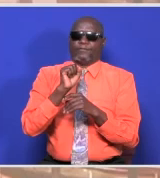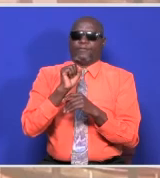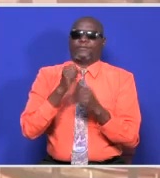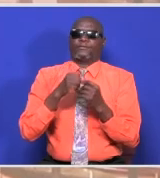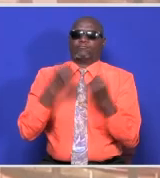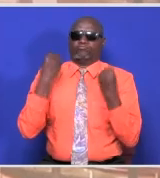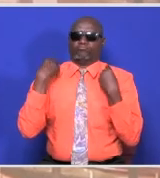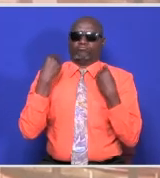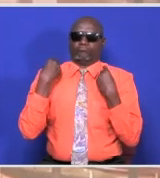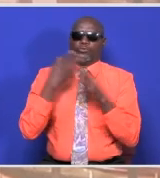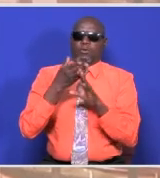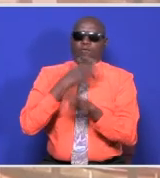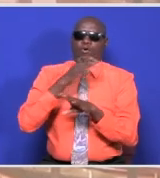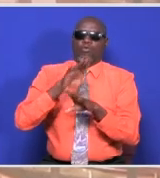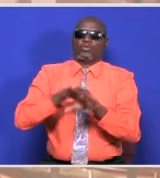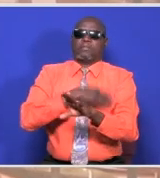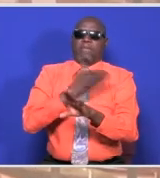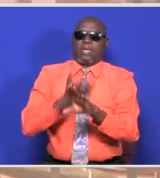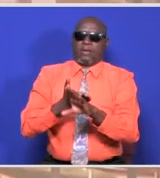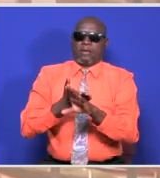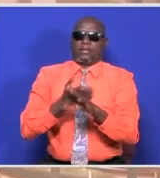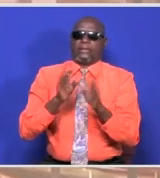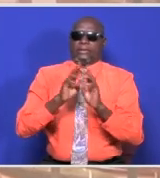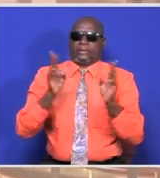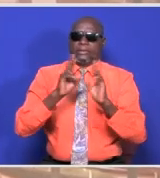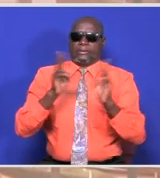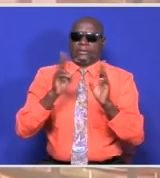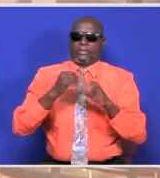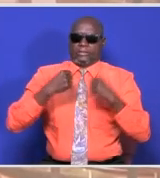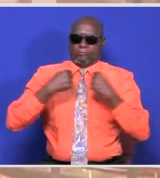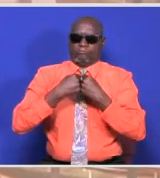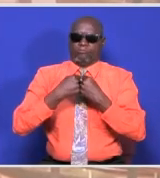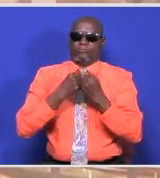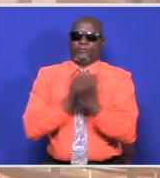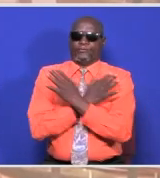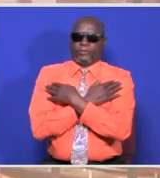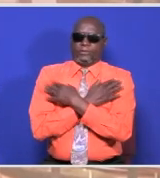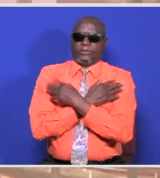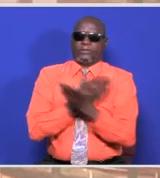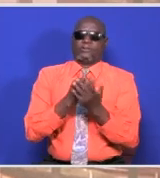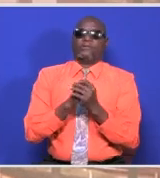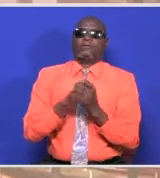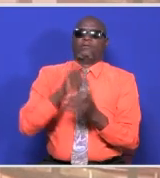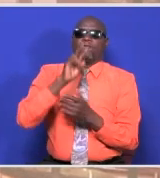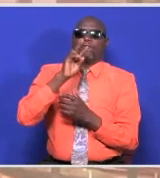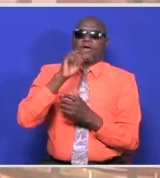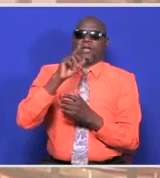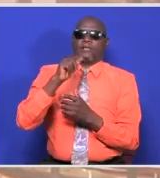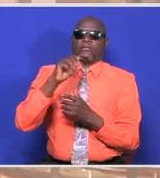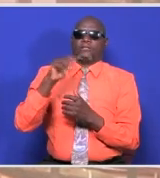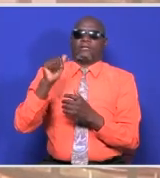nchini Hispania wakijiandaa kwa kibarua hicho kwa mechi kuu za kirafiki dhidi ya Valencia, Ureno na